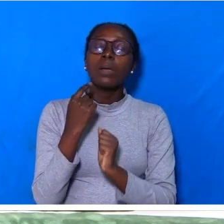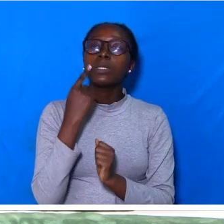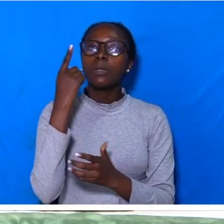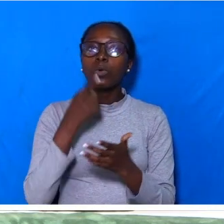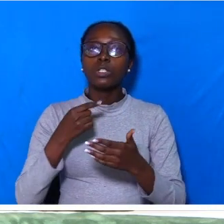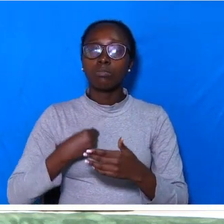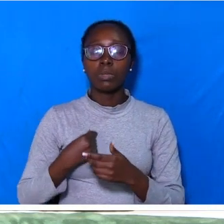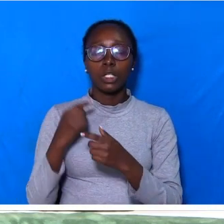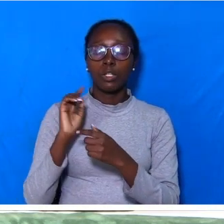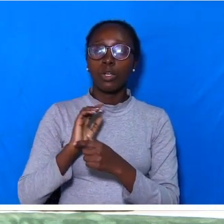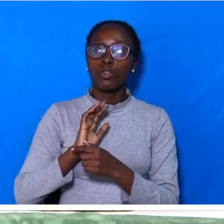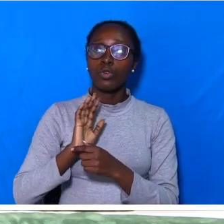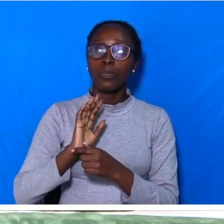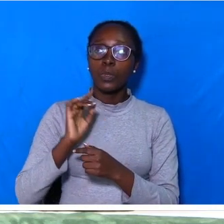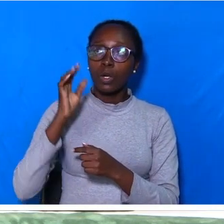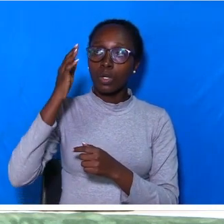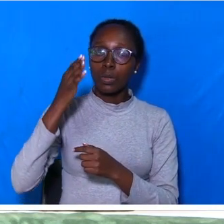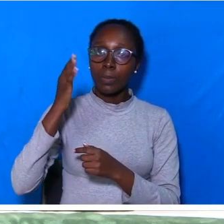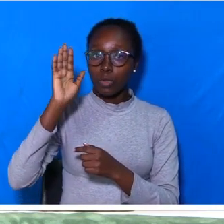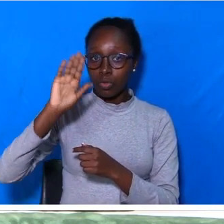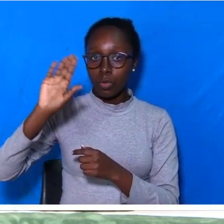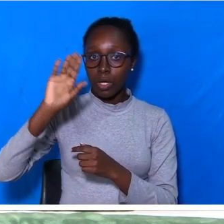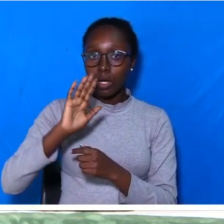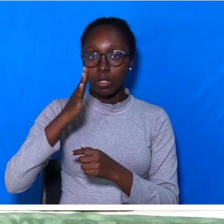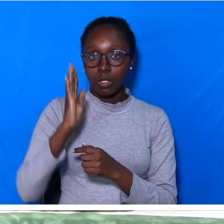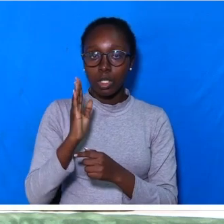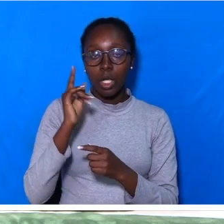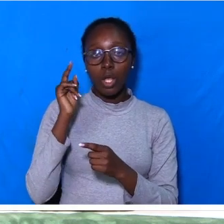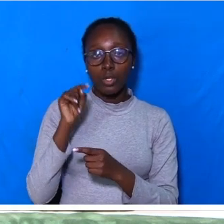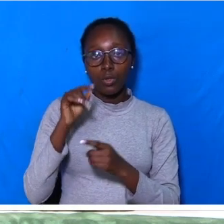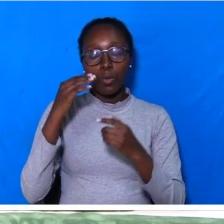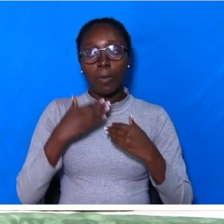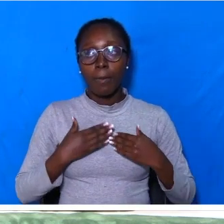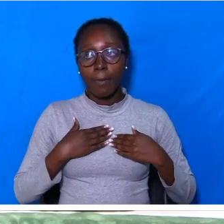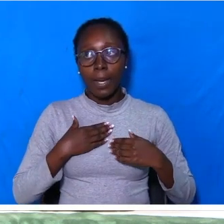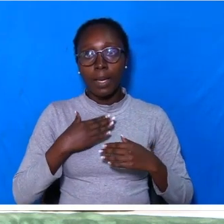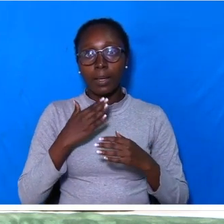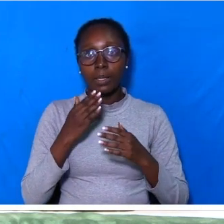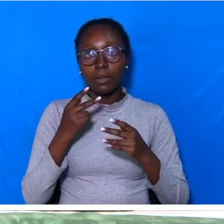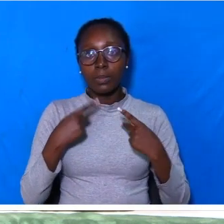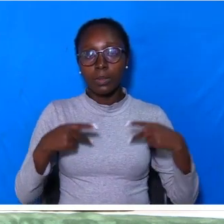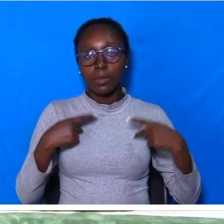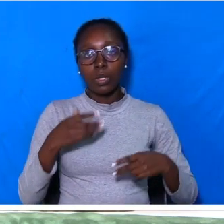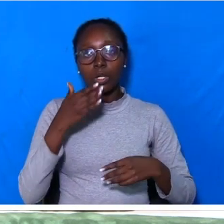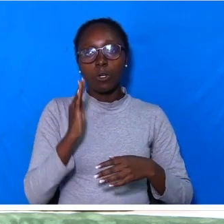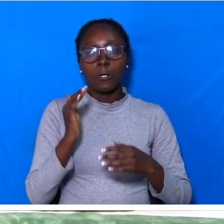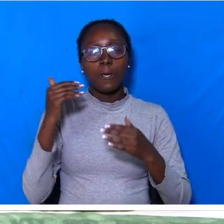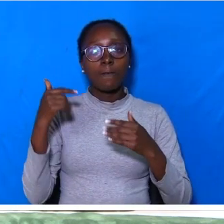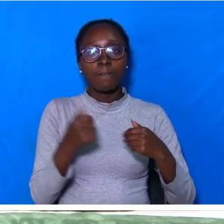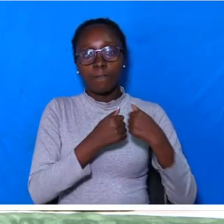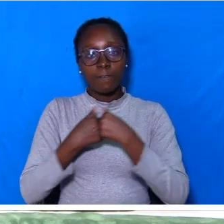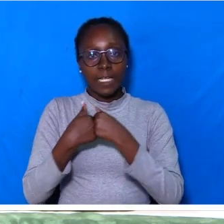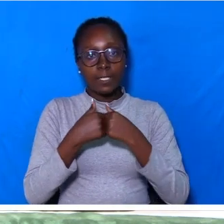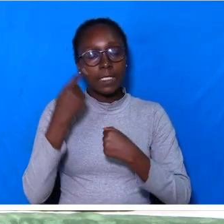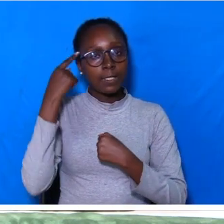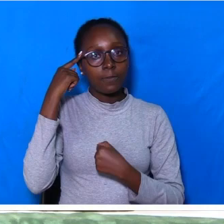one will overcome you. God had made covenants with Israel to fight for them. Saul is in a position